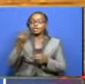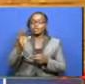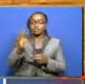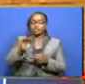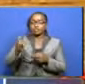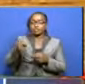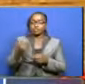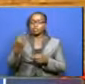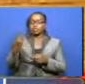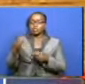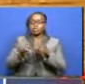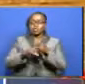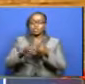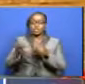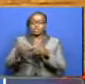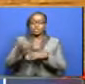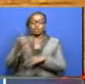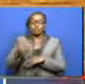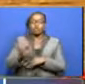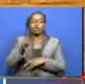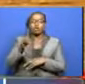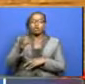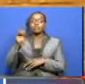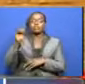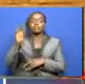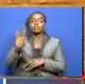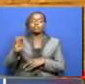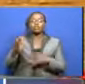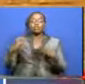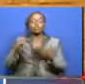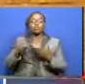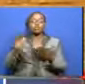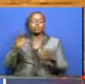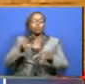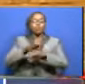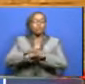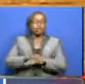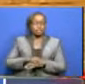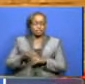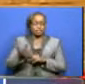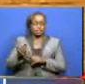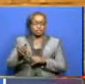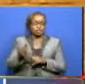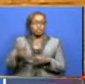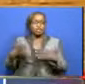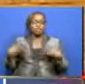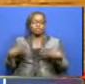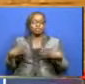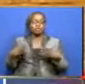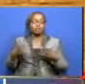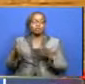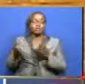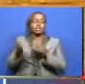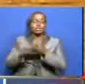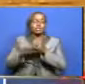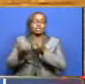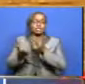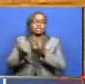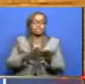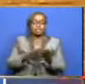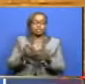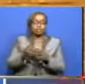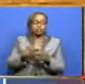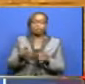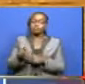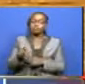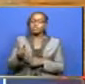35,460 after 104 more people tested positive for the virus. 8 others succumbed to the virus. Nancy Okware with more